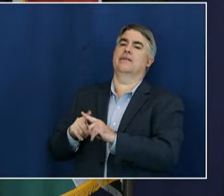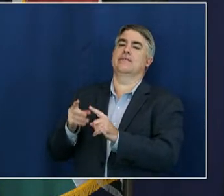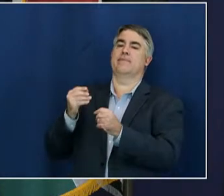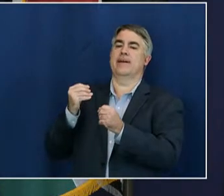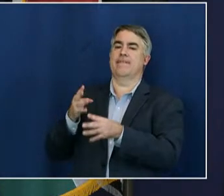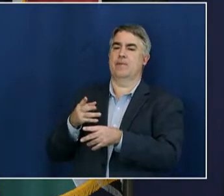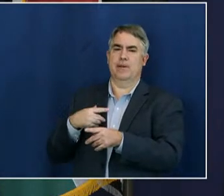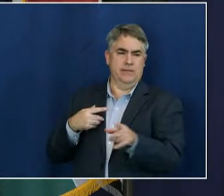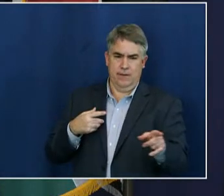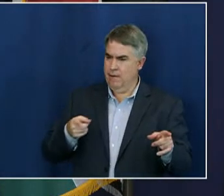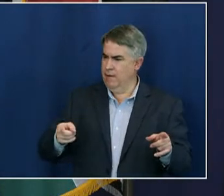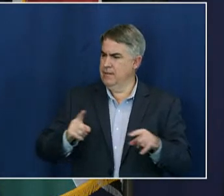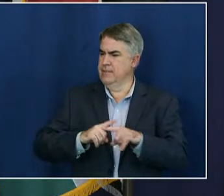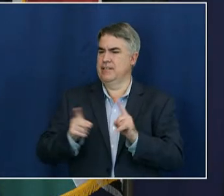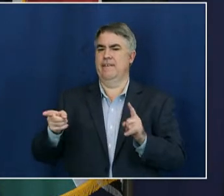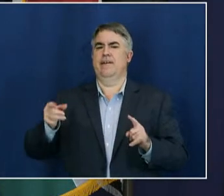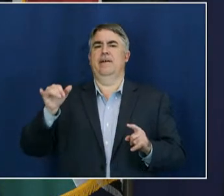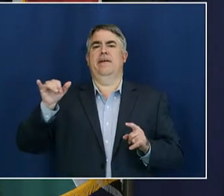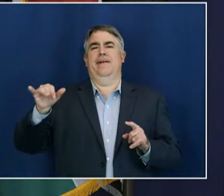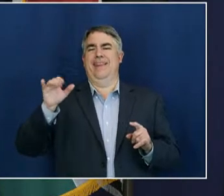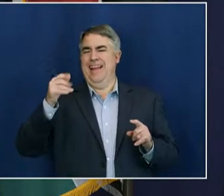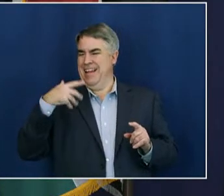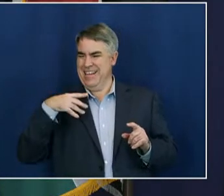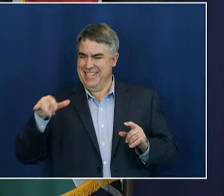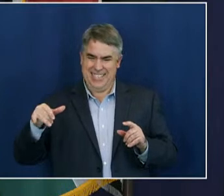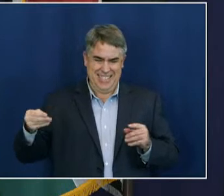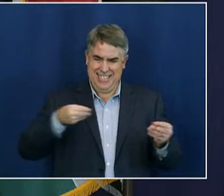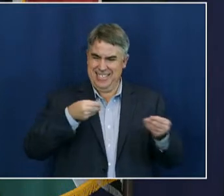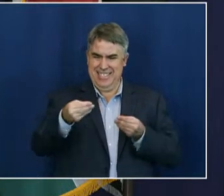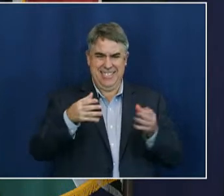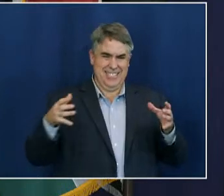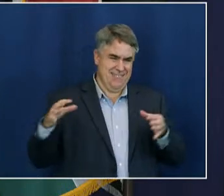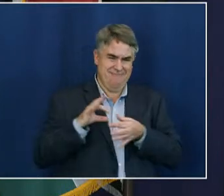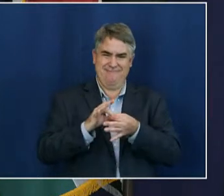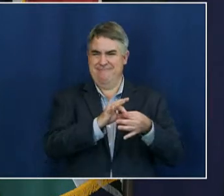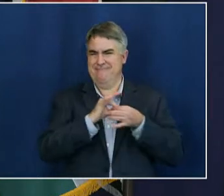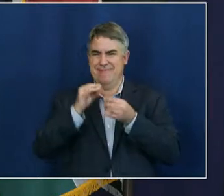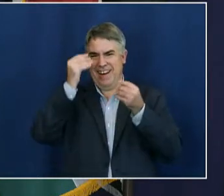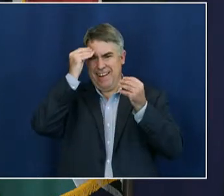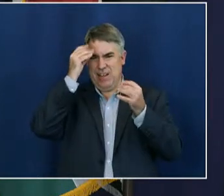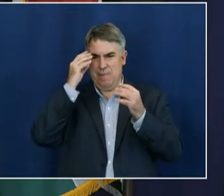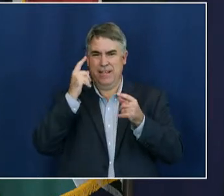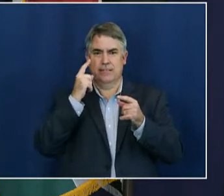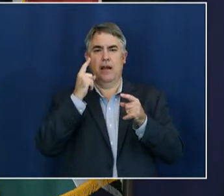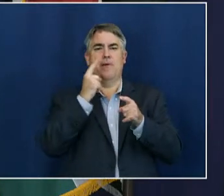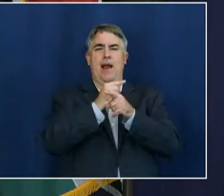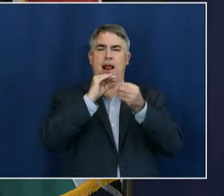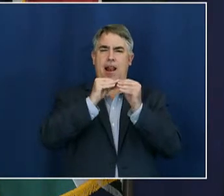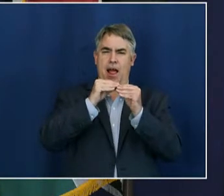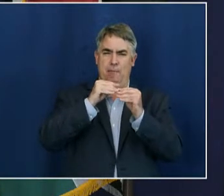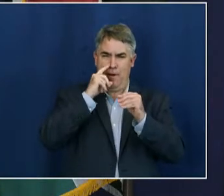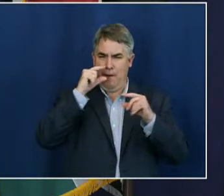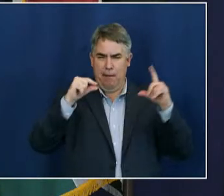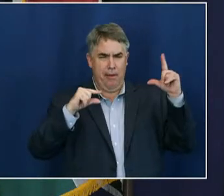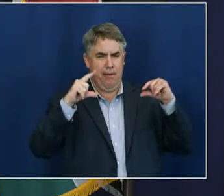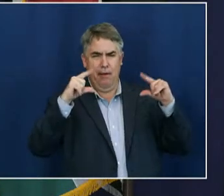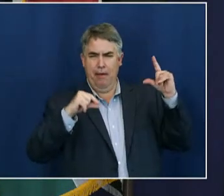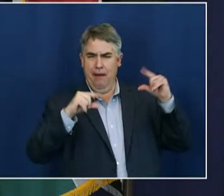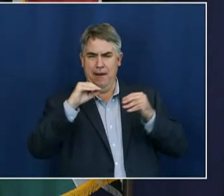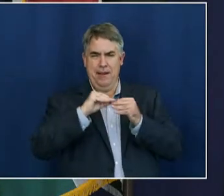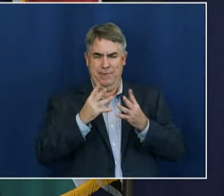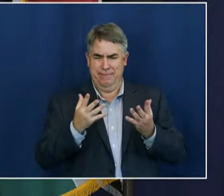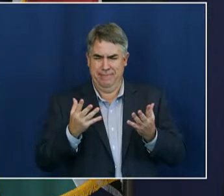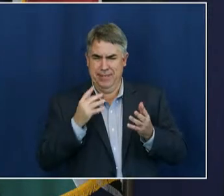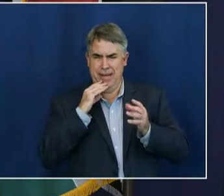all of the discrepancies in the numbers that have been administered, the numbers that have been left over, and we will have